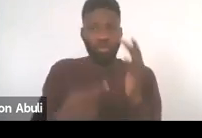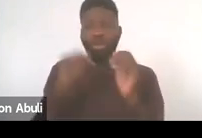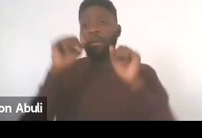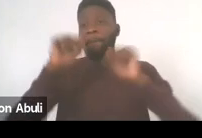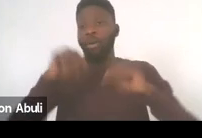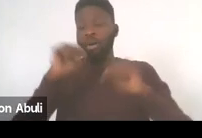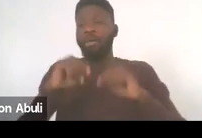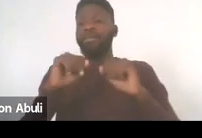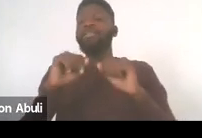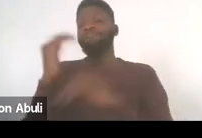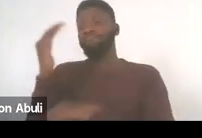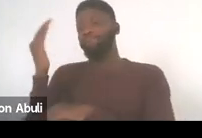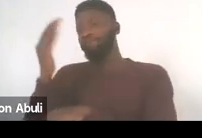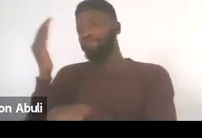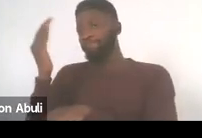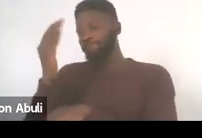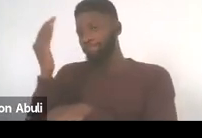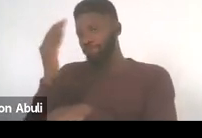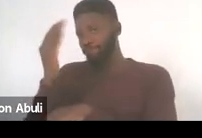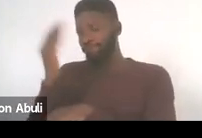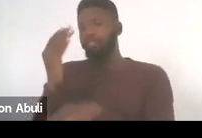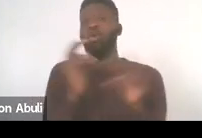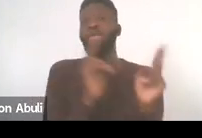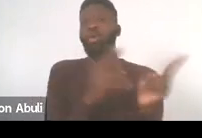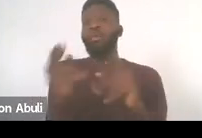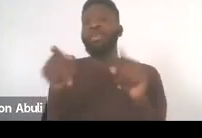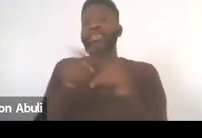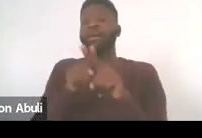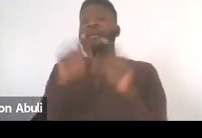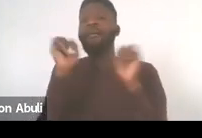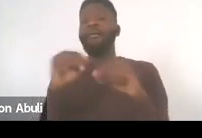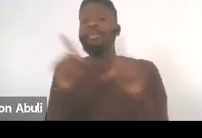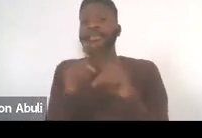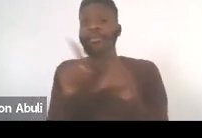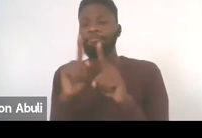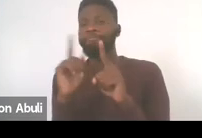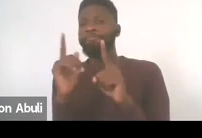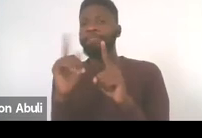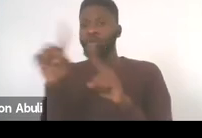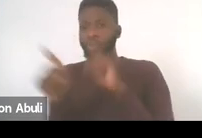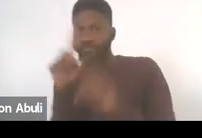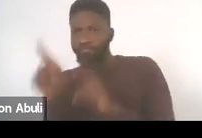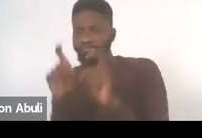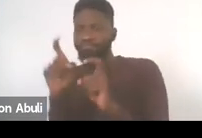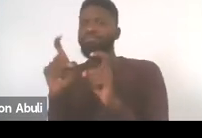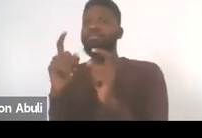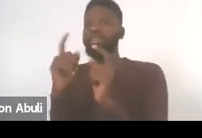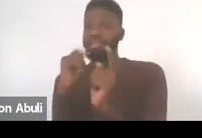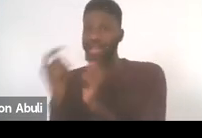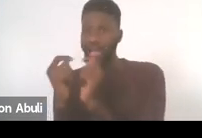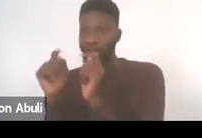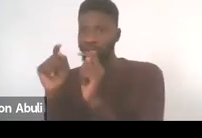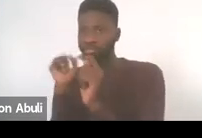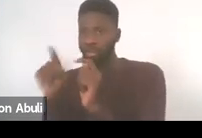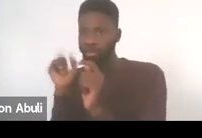the presentation through. Normally, you can also quickly scan through the questions that they put in the chat box. And